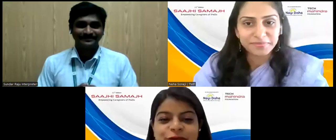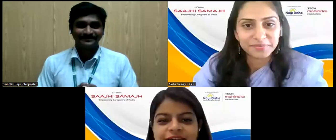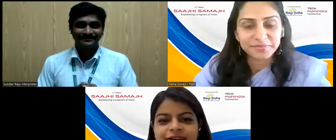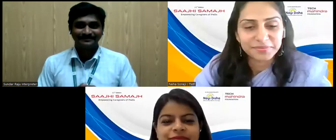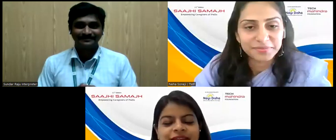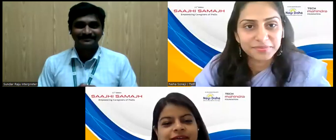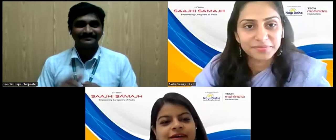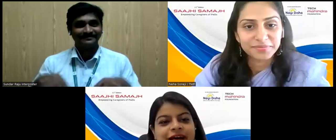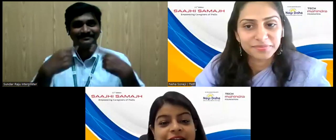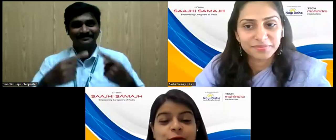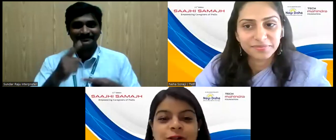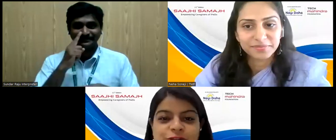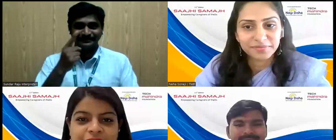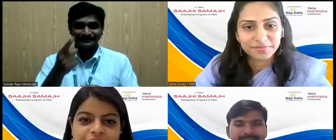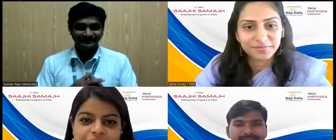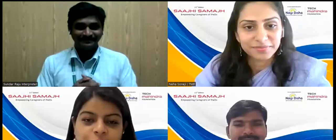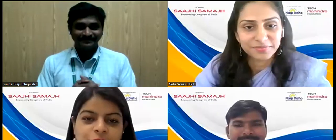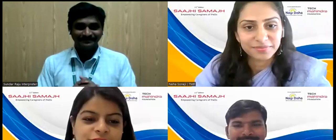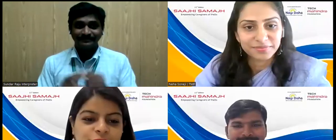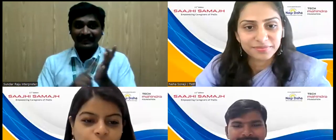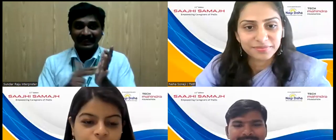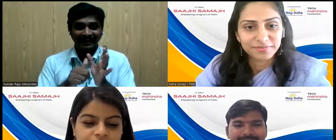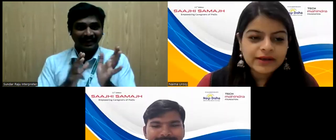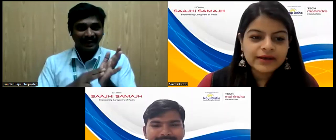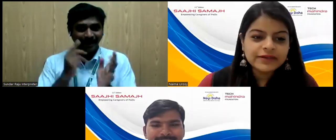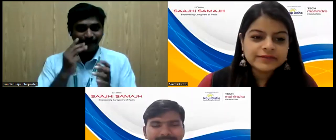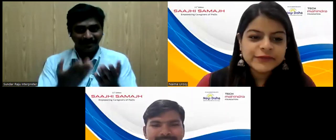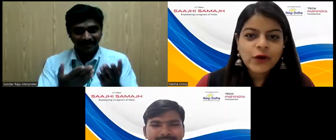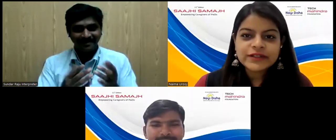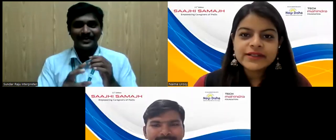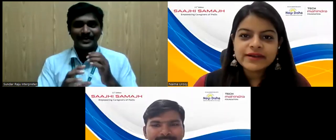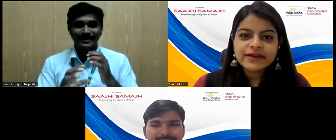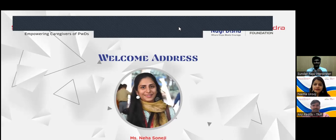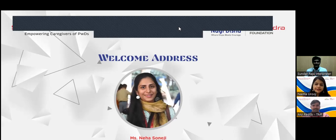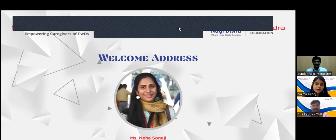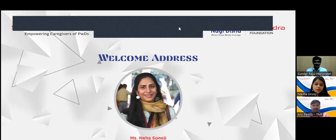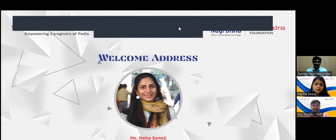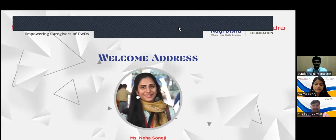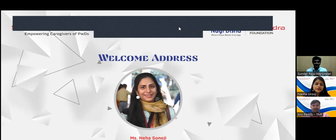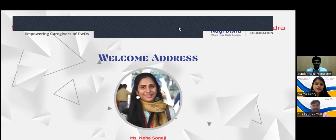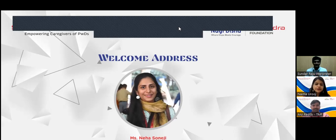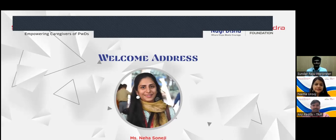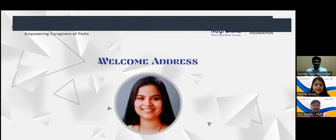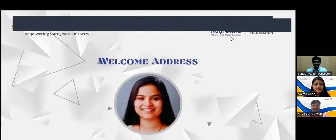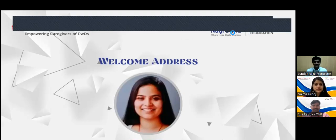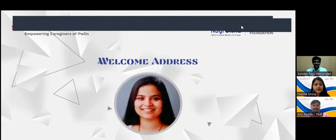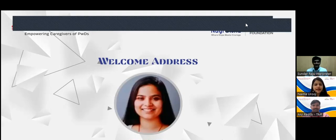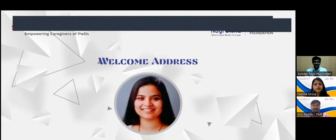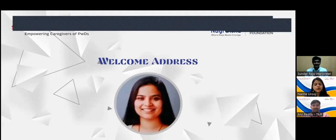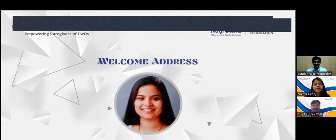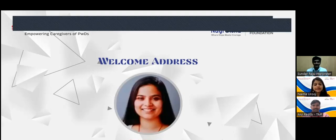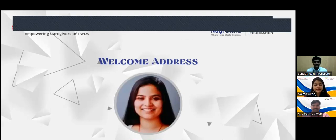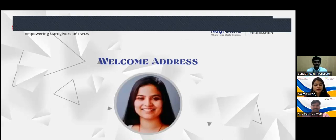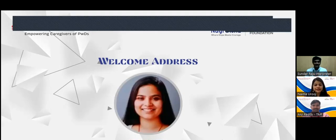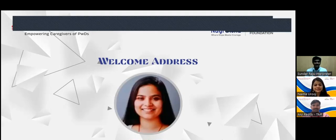Thank you, Neha. I would also now like to call Dr. Aditi Kumar to introduce Nayi Disha and